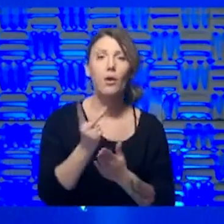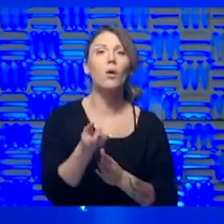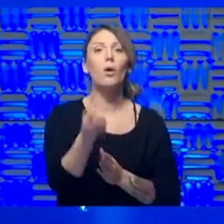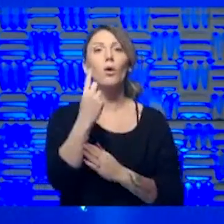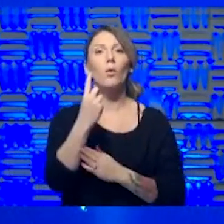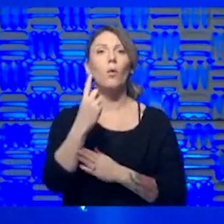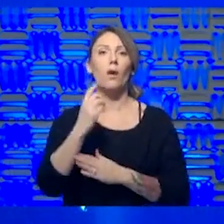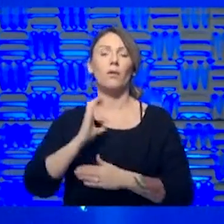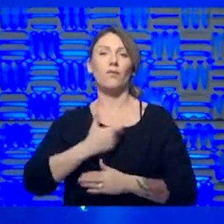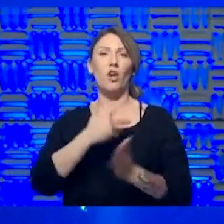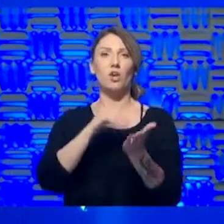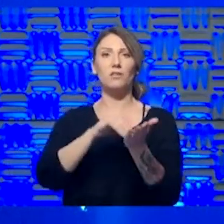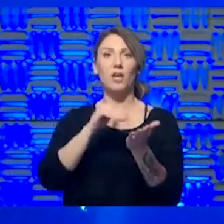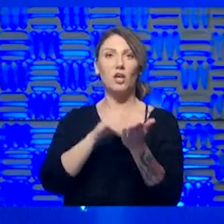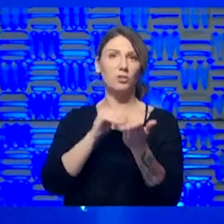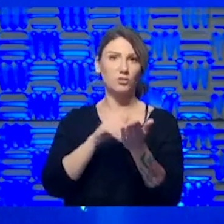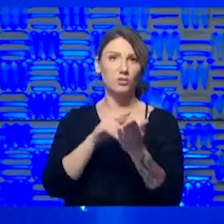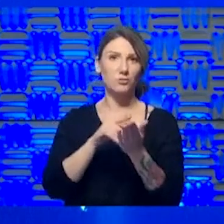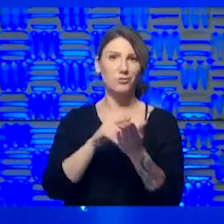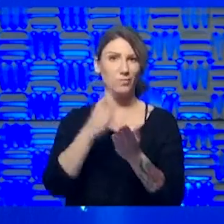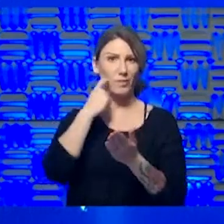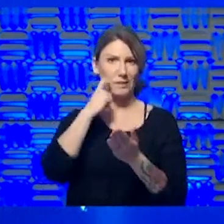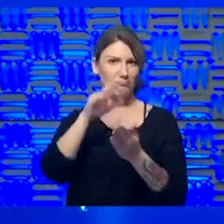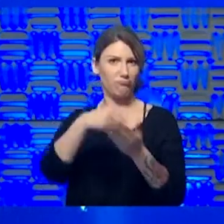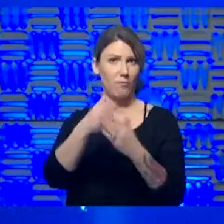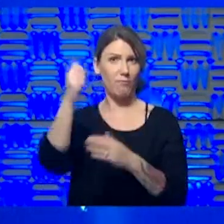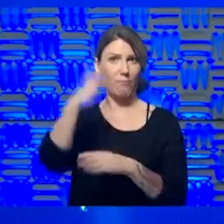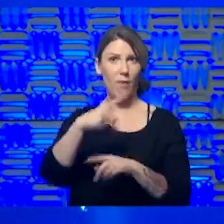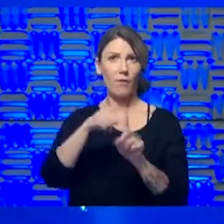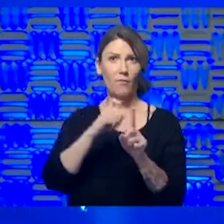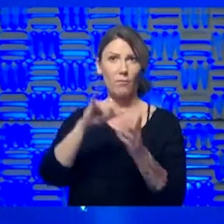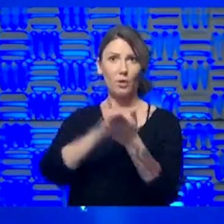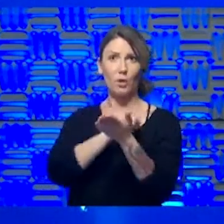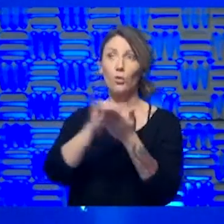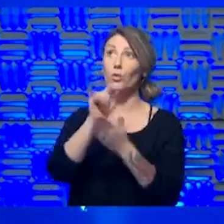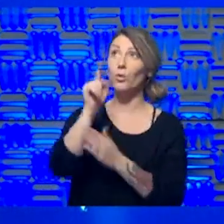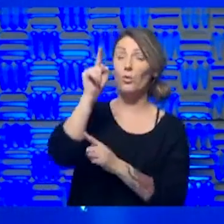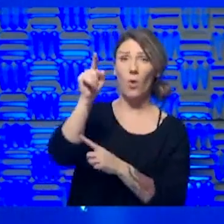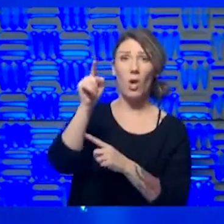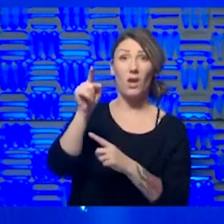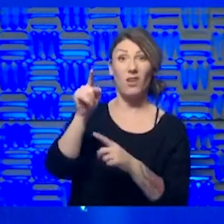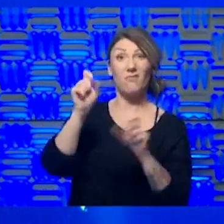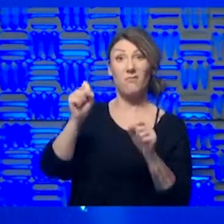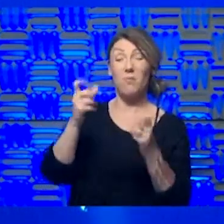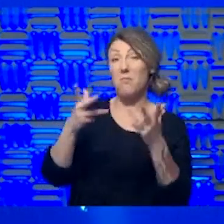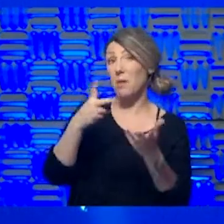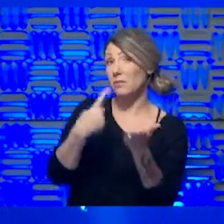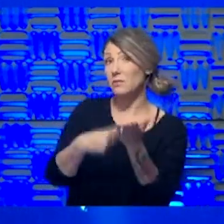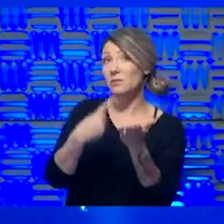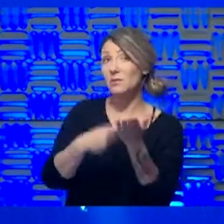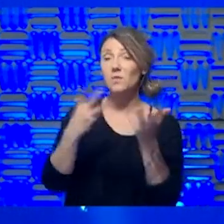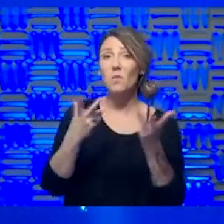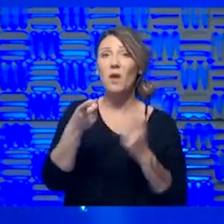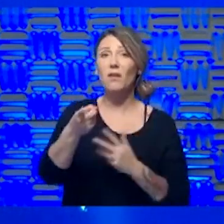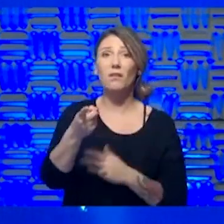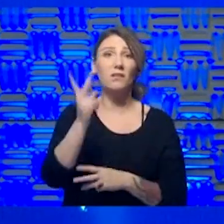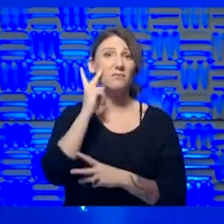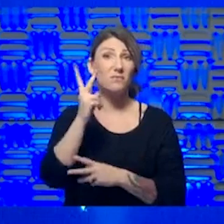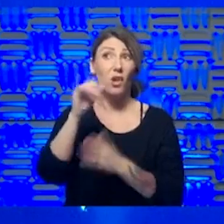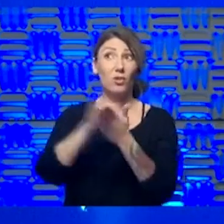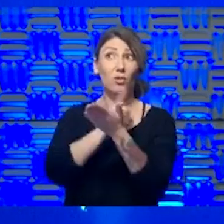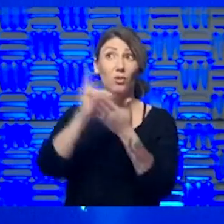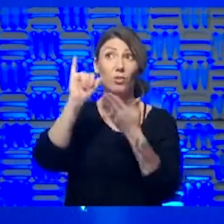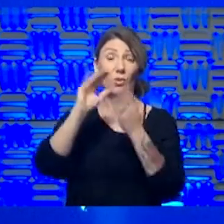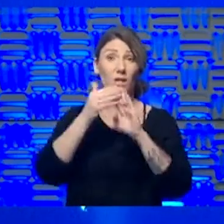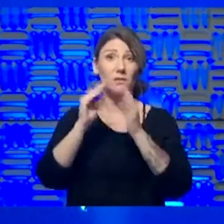and we'll try and get him on the show, and he could describe what he experienced out in New York City, one of our pulmonary critical care docs. And, it's